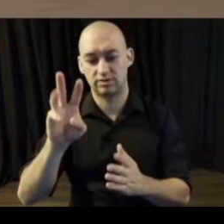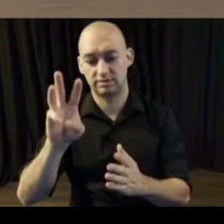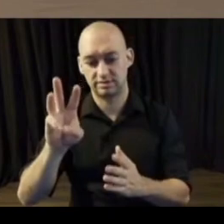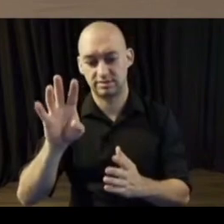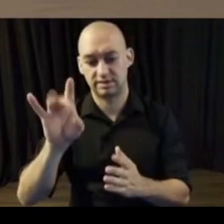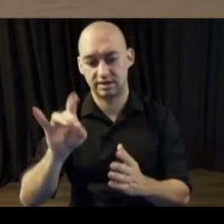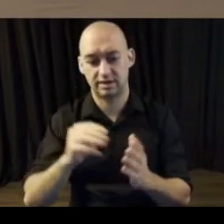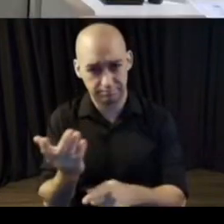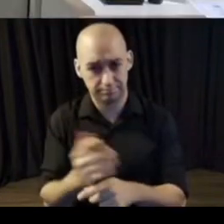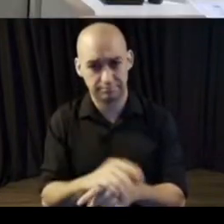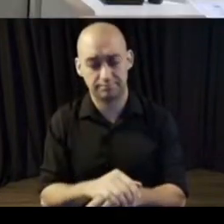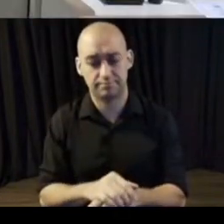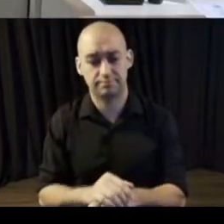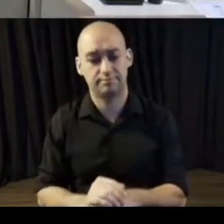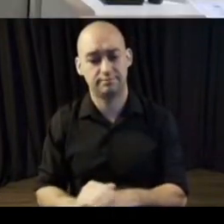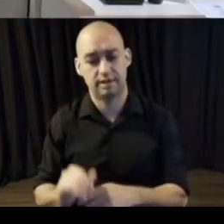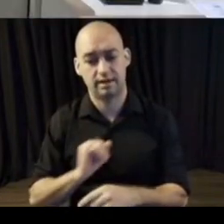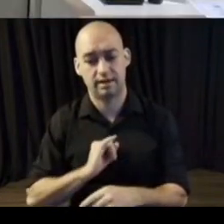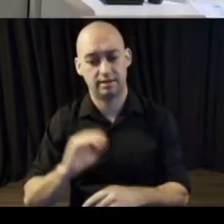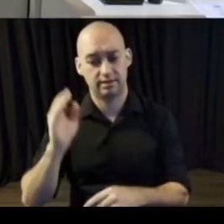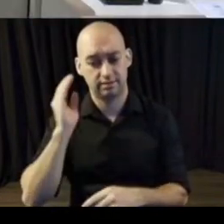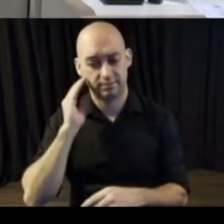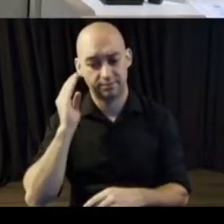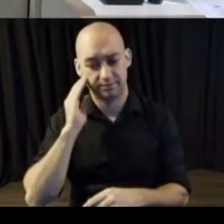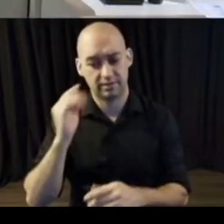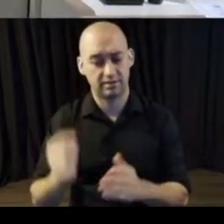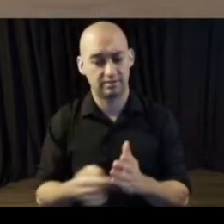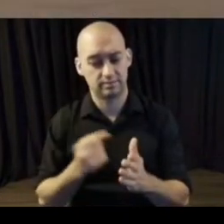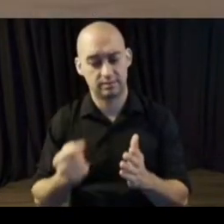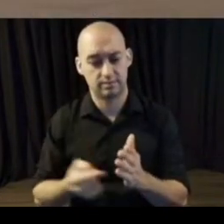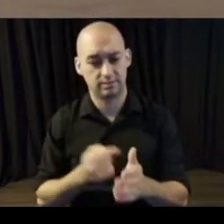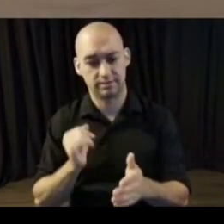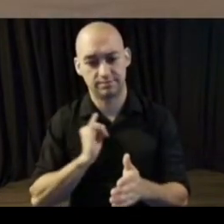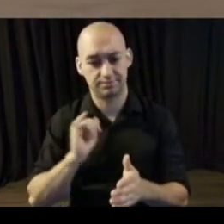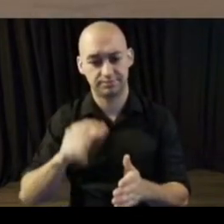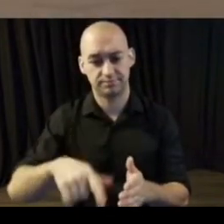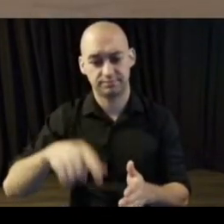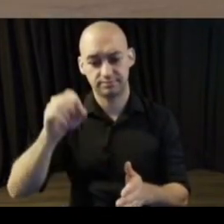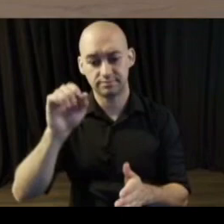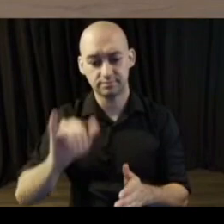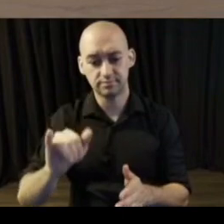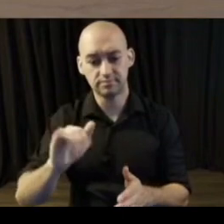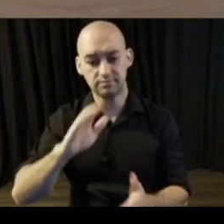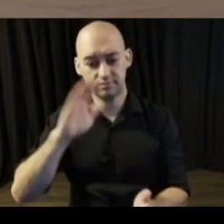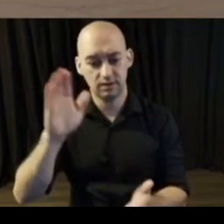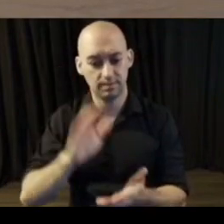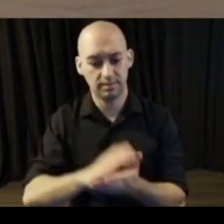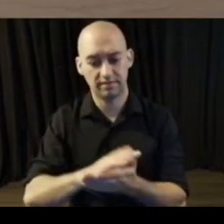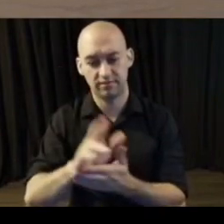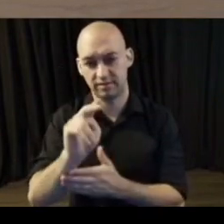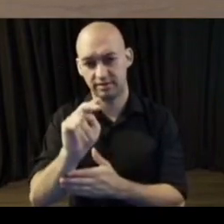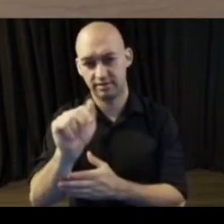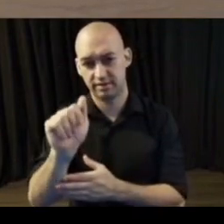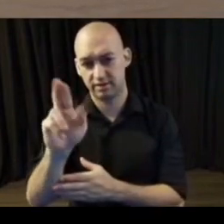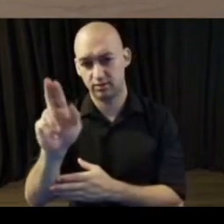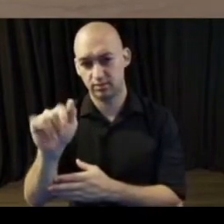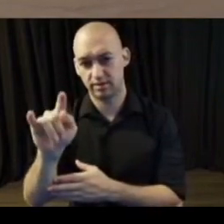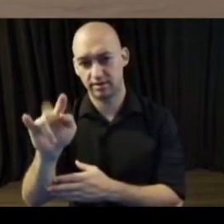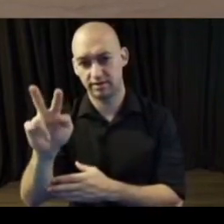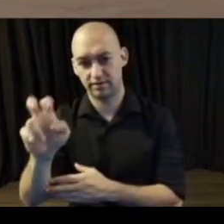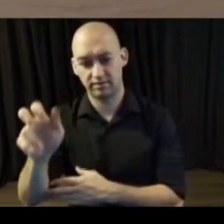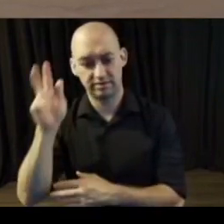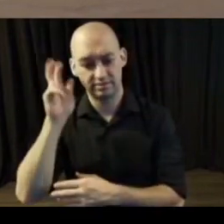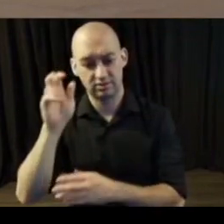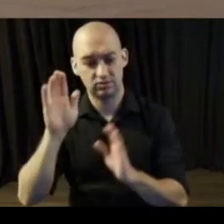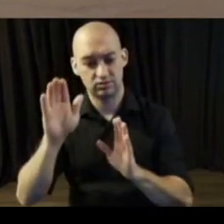you, Mr. DeNisi. Sometimes I find that we believe narrative that sounds great,